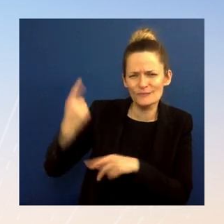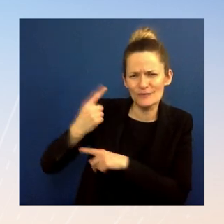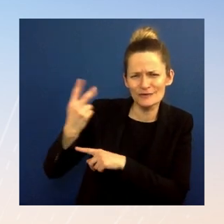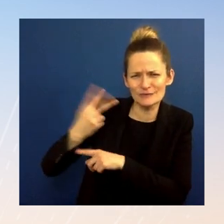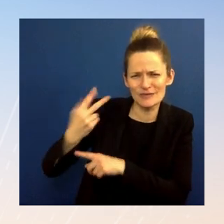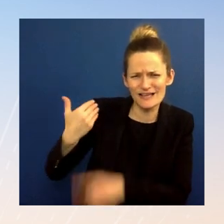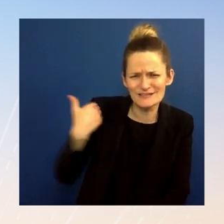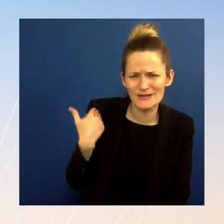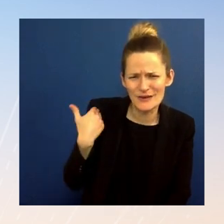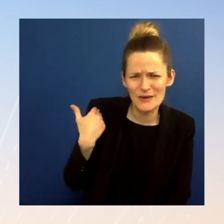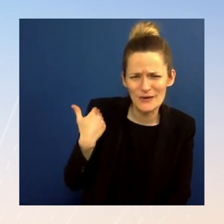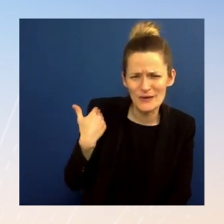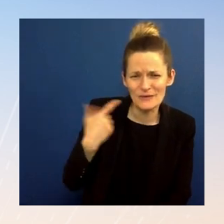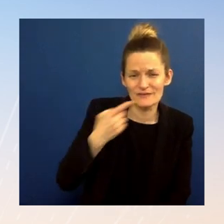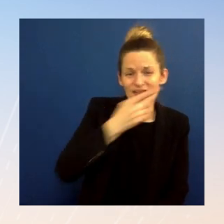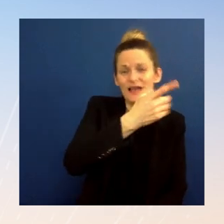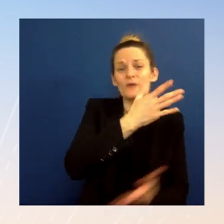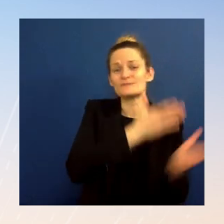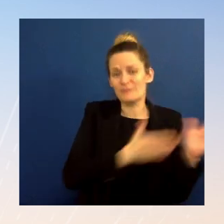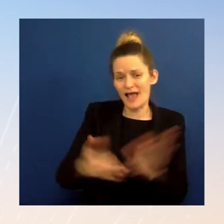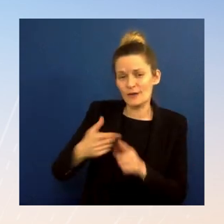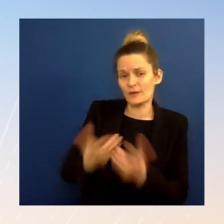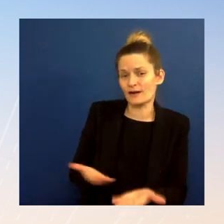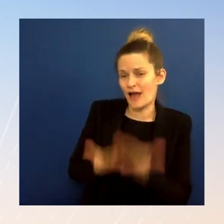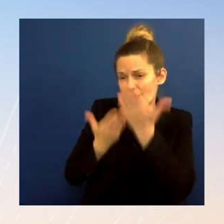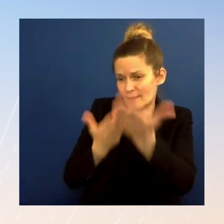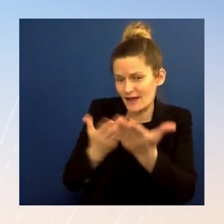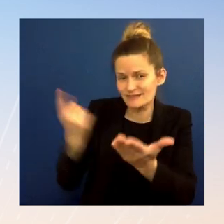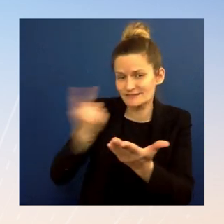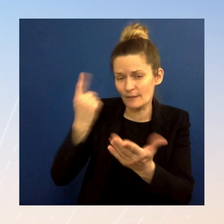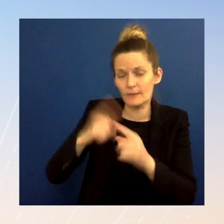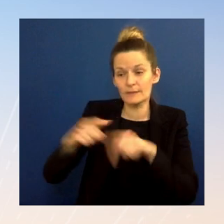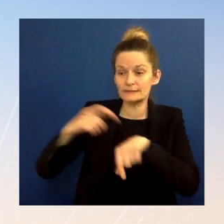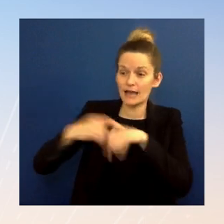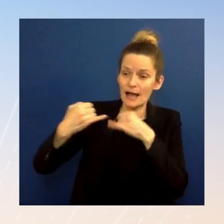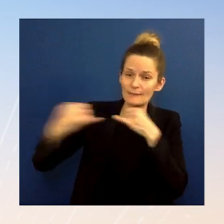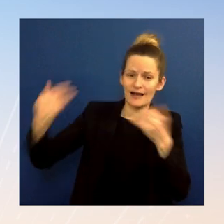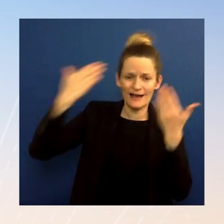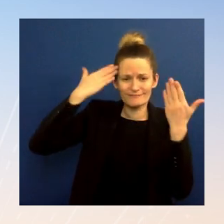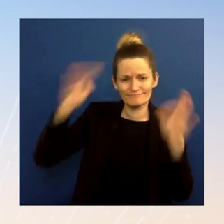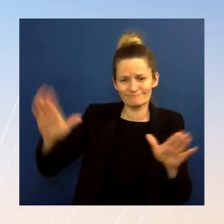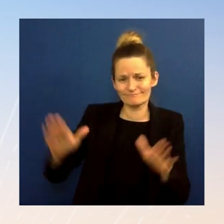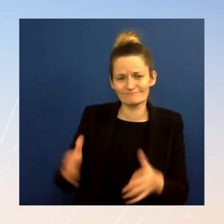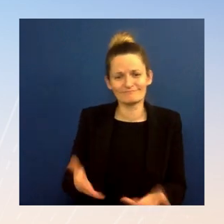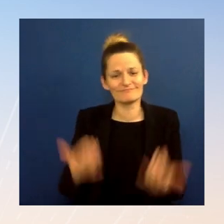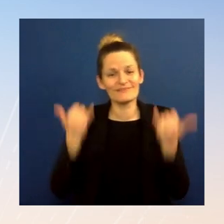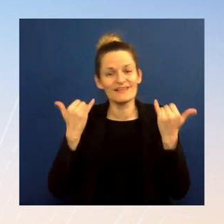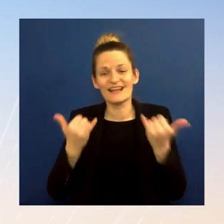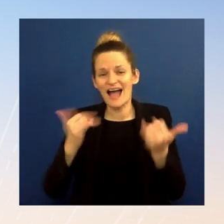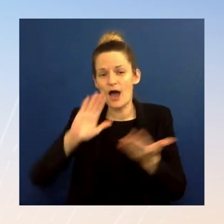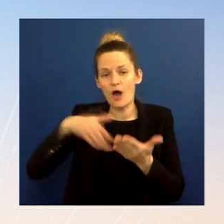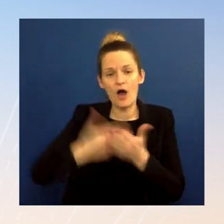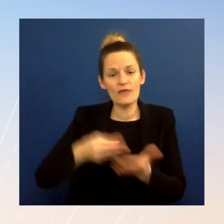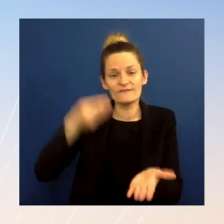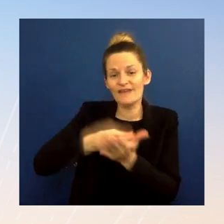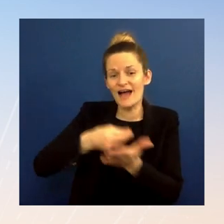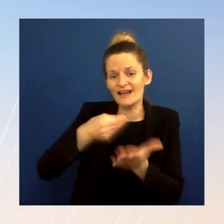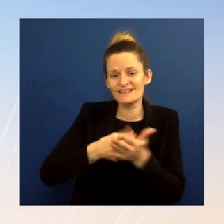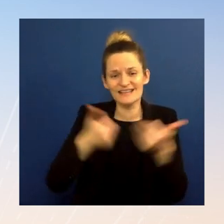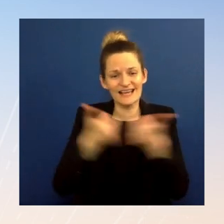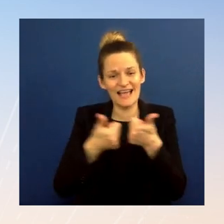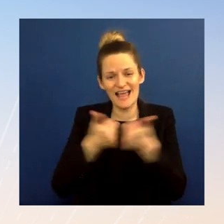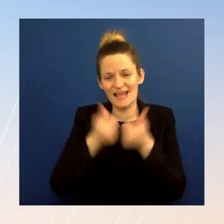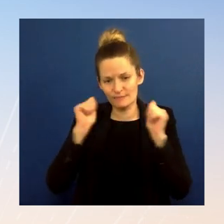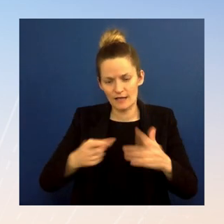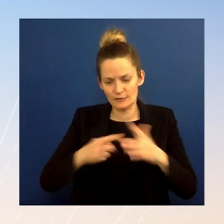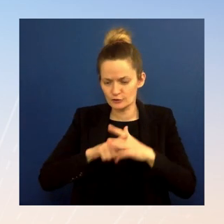on the timeline of that. Let the financial wires games begin. Go ahead. Thank you, Jen. if the U.S. plans to still engage